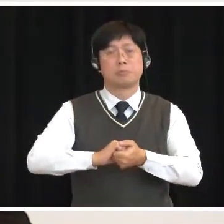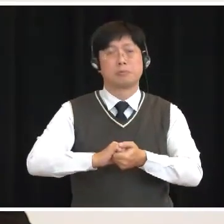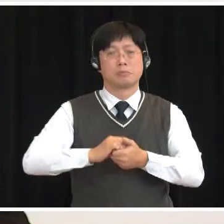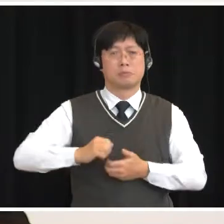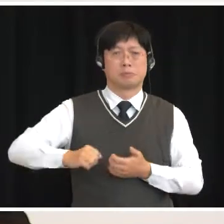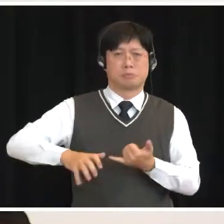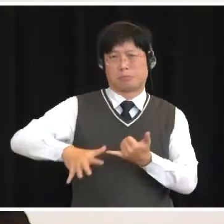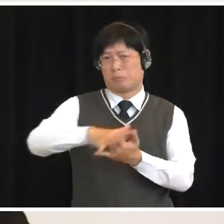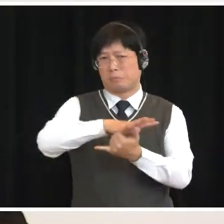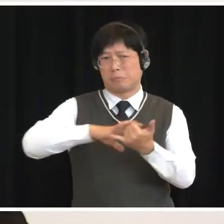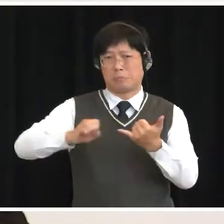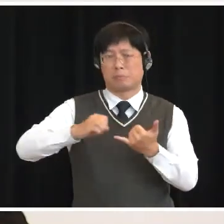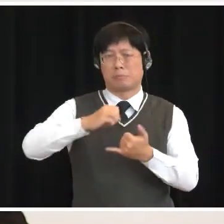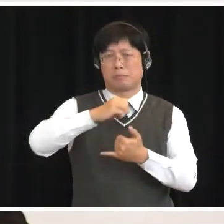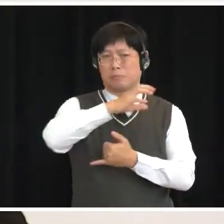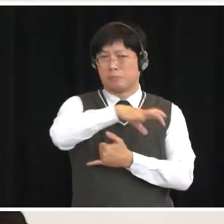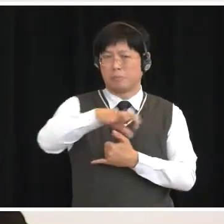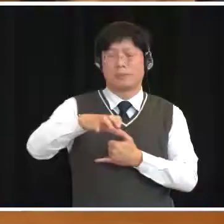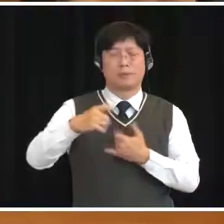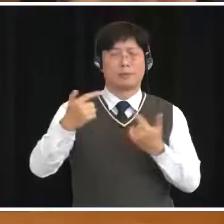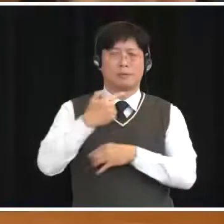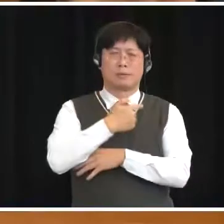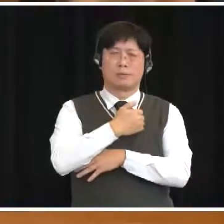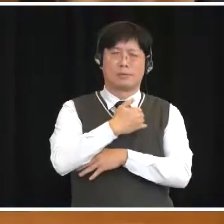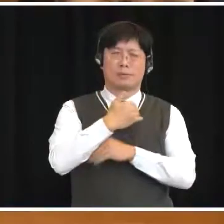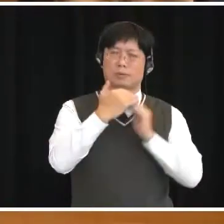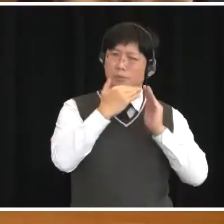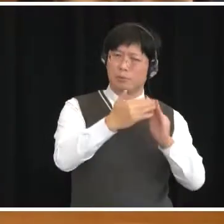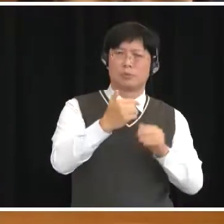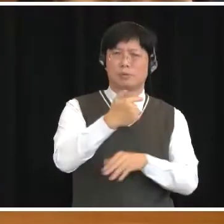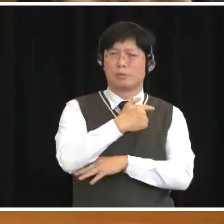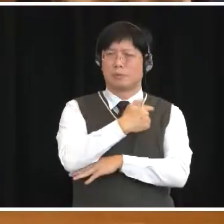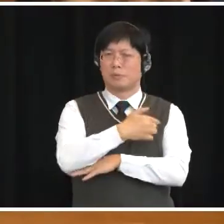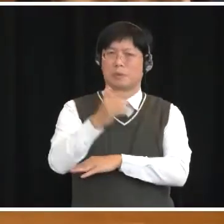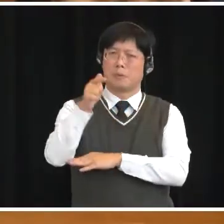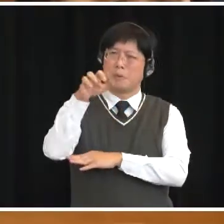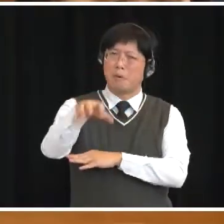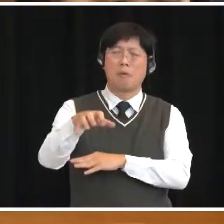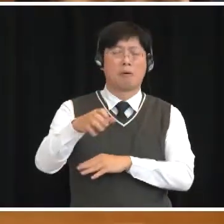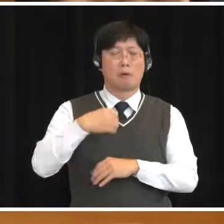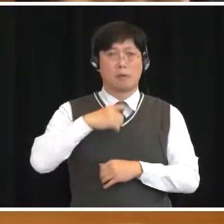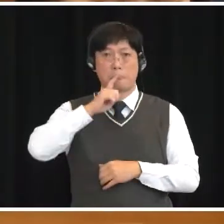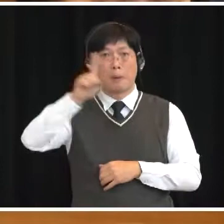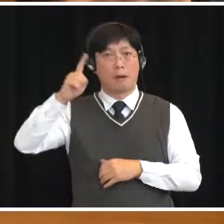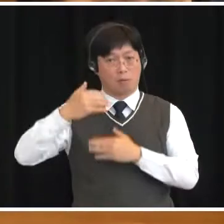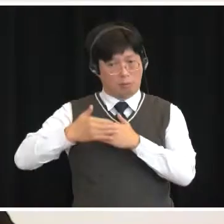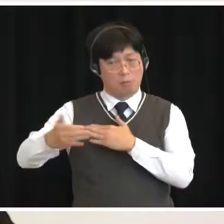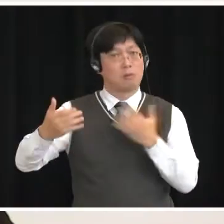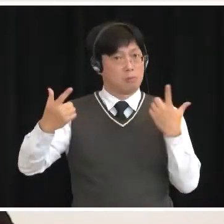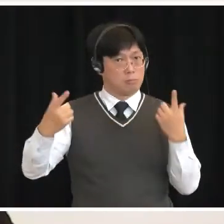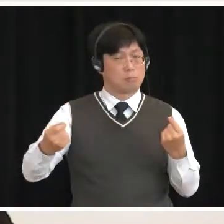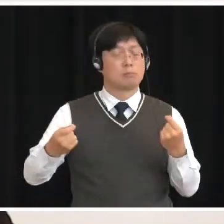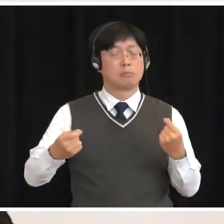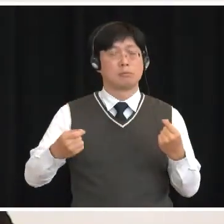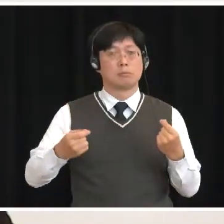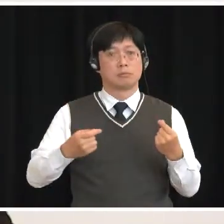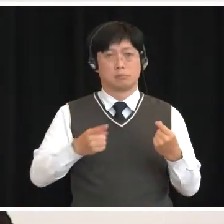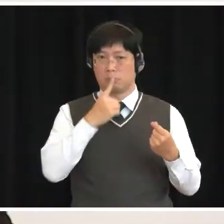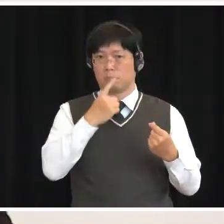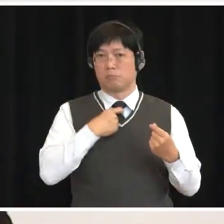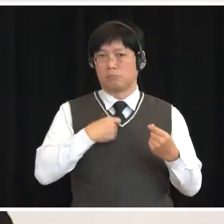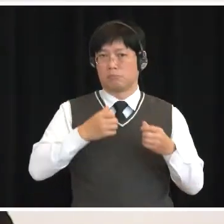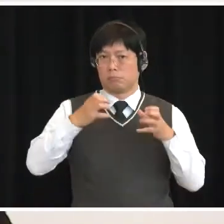administration. So it's not decided, there may be gaps in